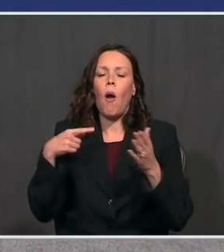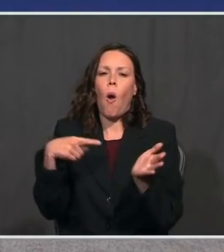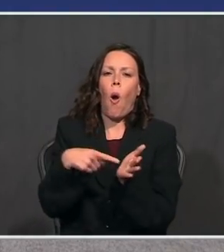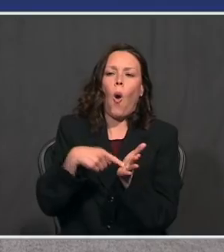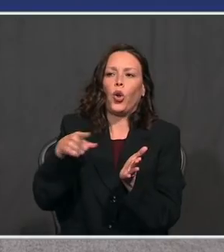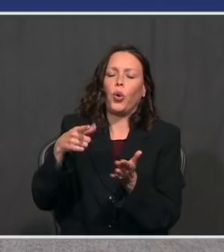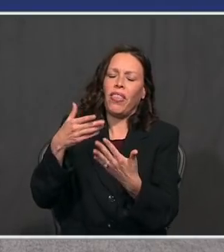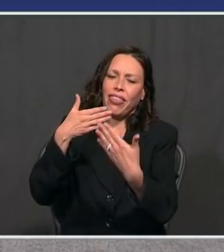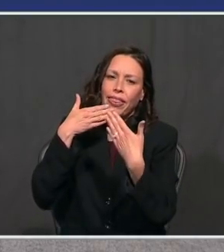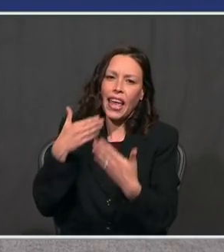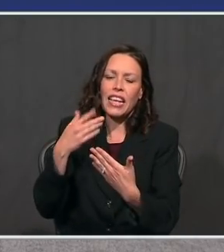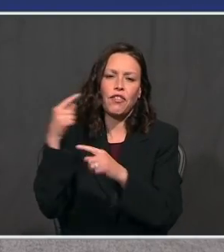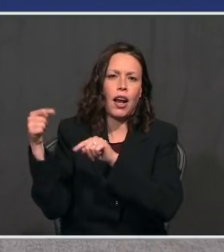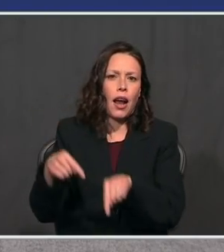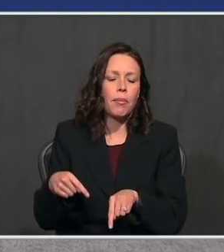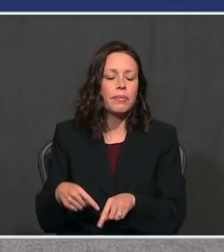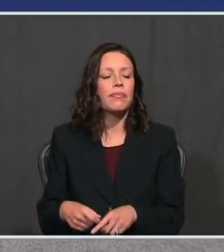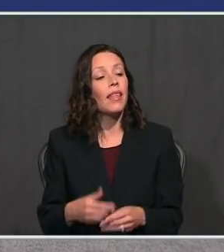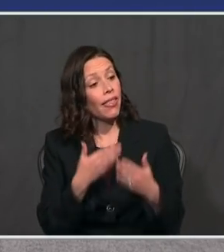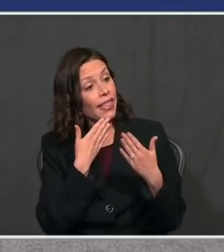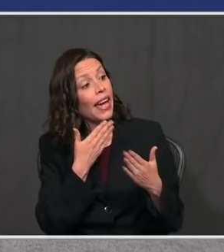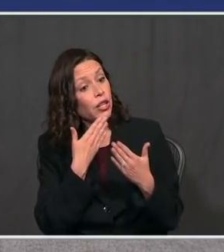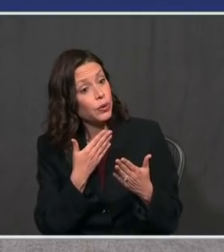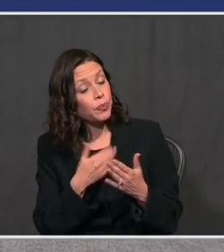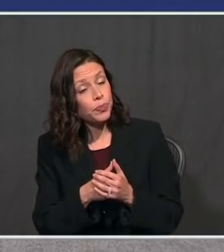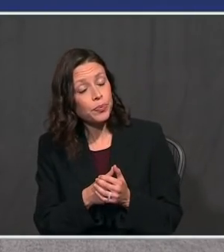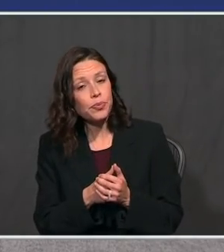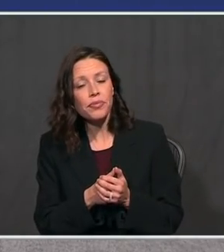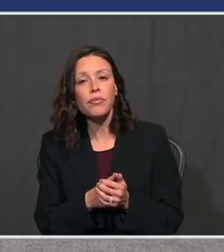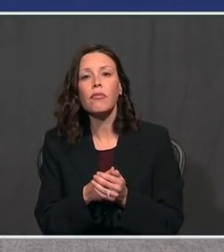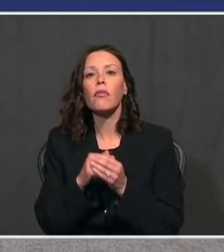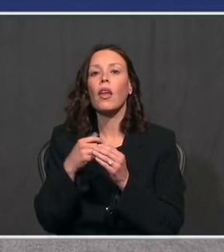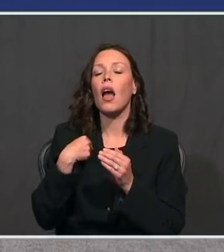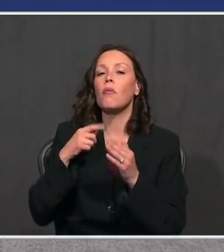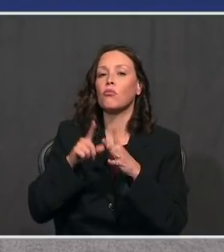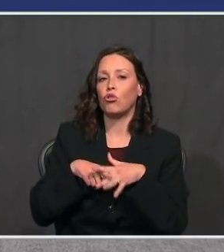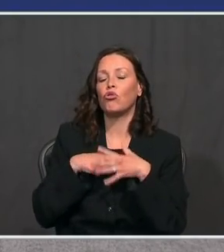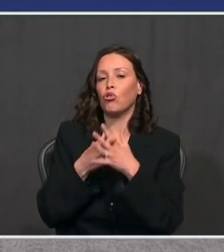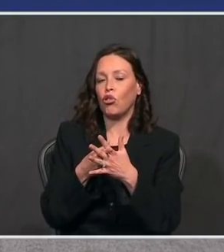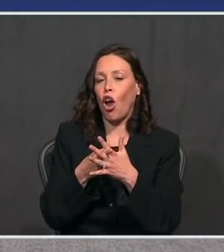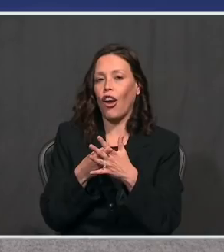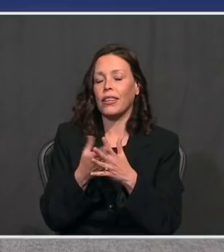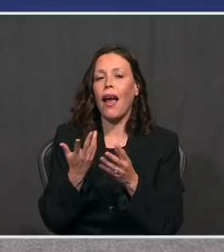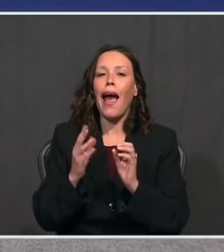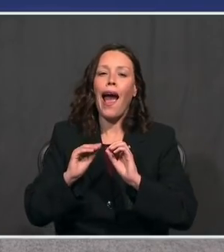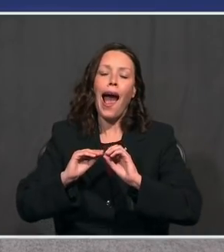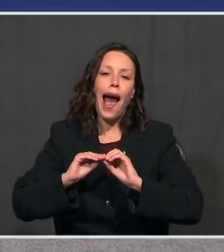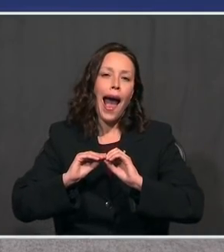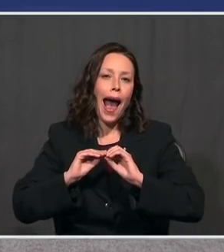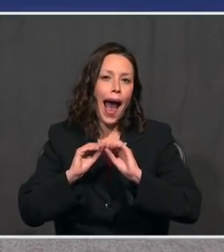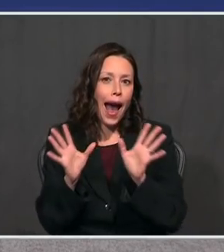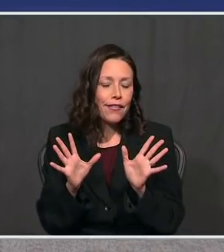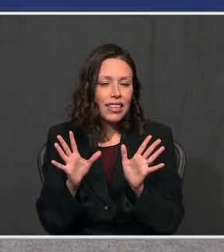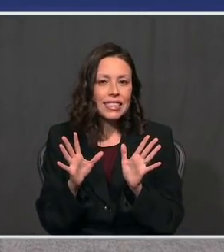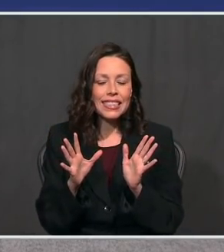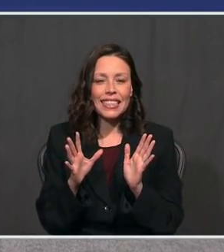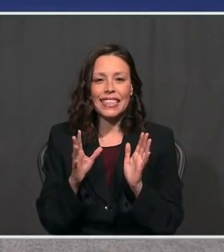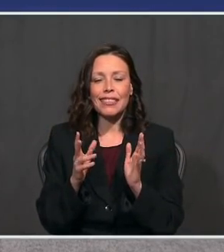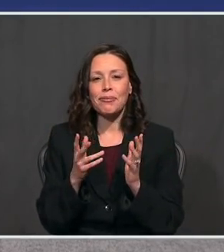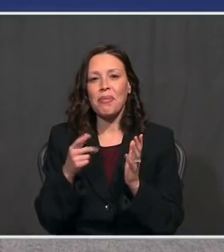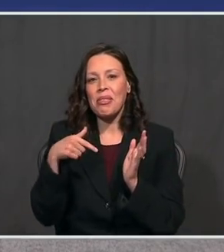you very much for being here. No, thank you very much. Let me start. Obviously, this has been